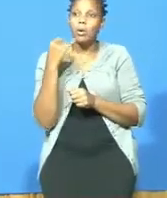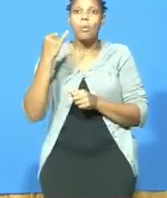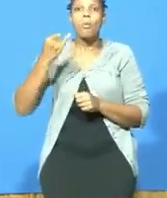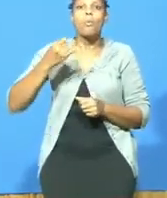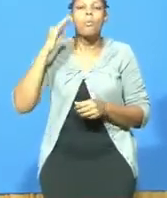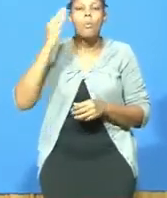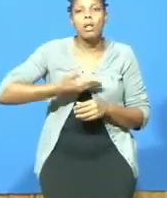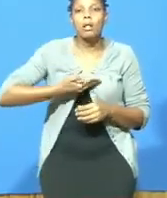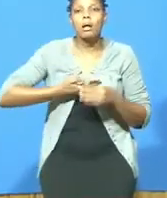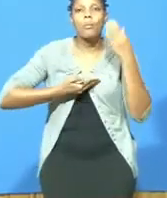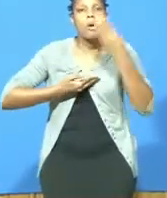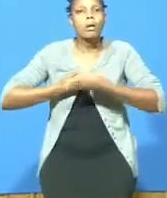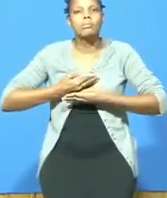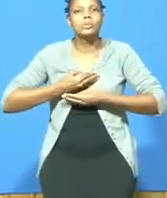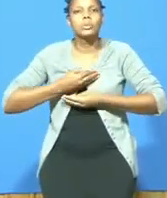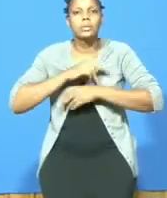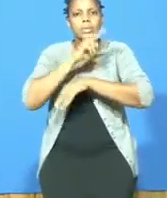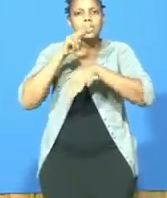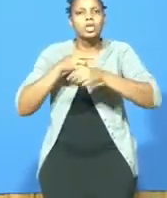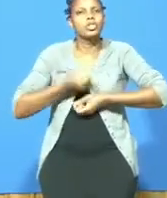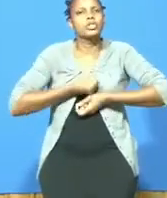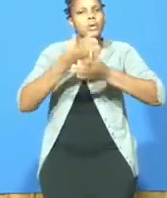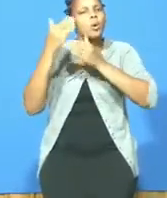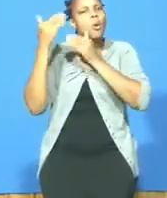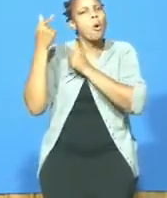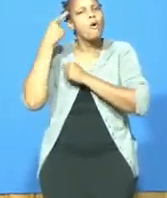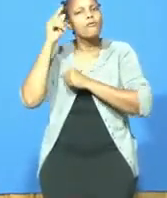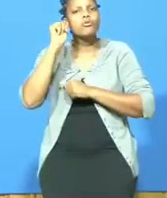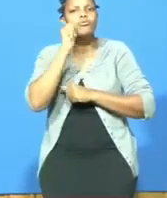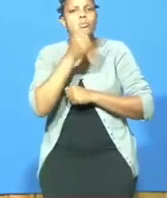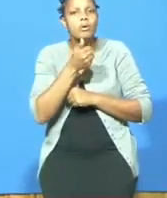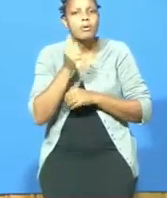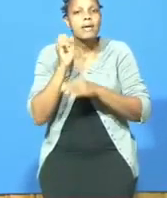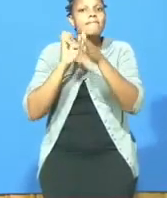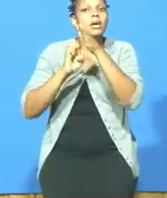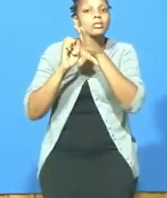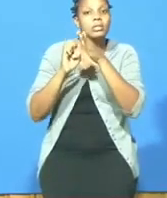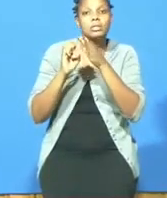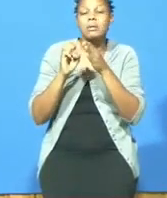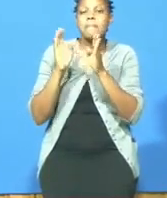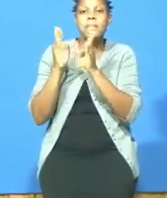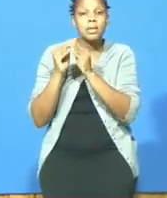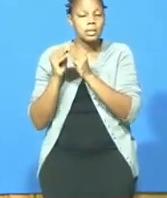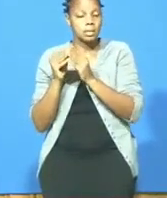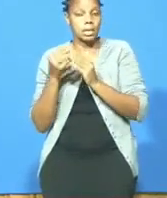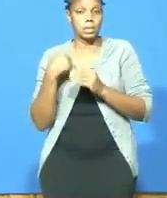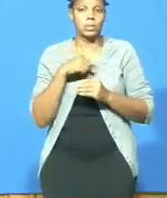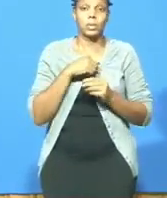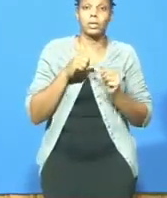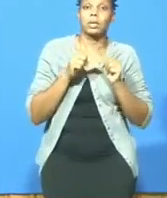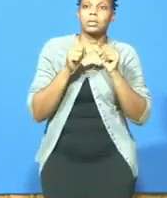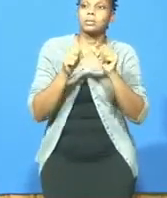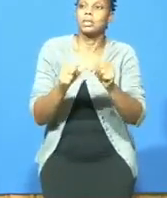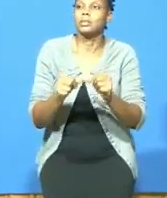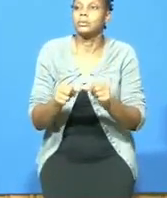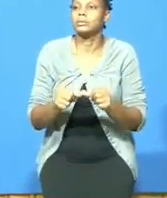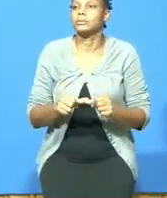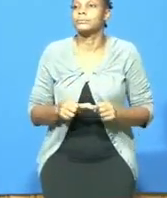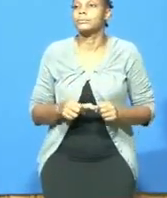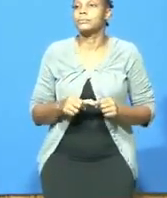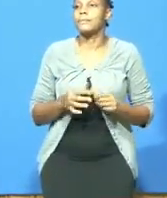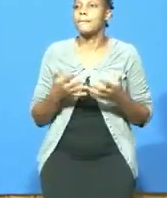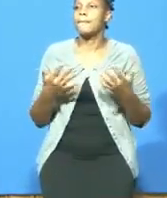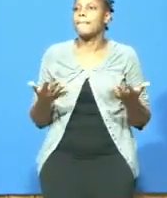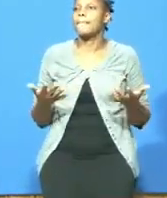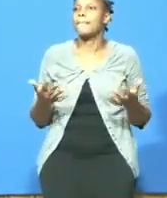our Nature Speaks Hope for Tomorrow evangelistic campaign as we continue